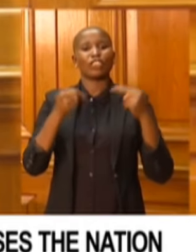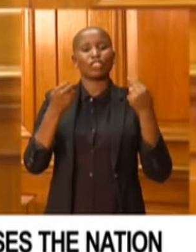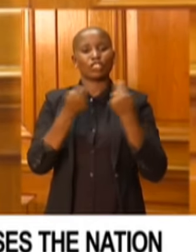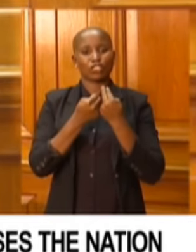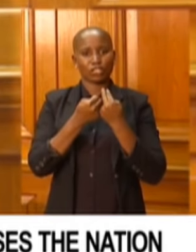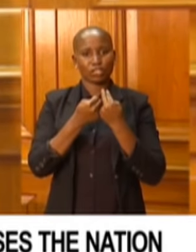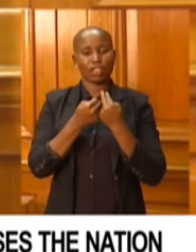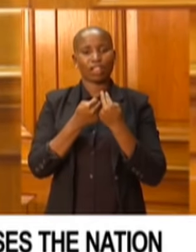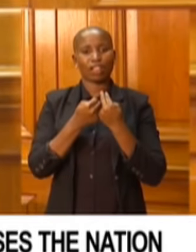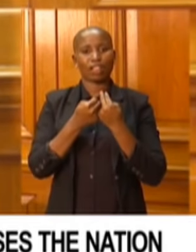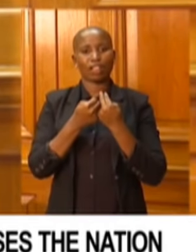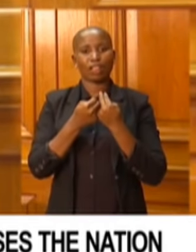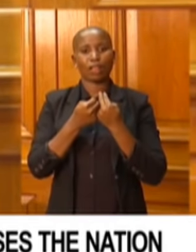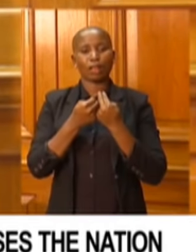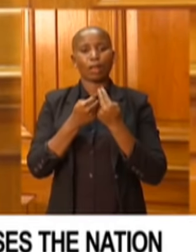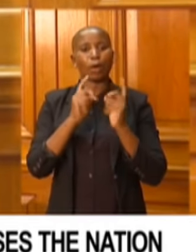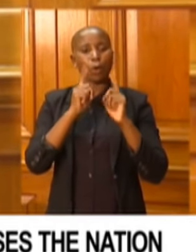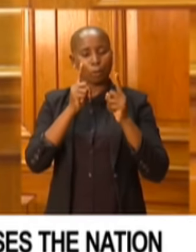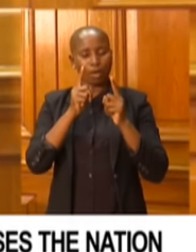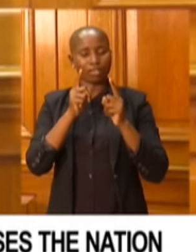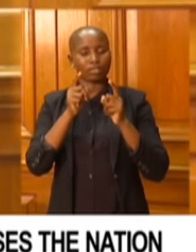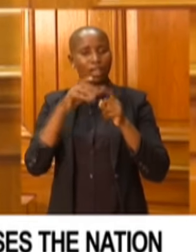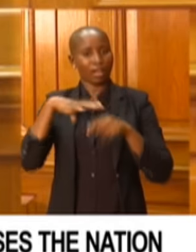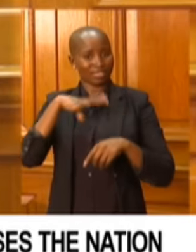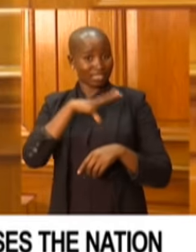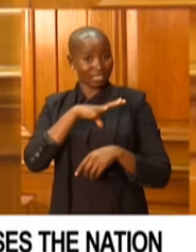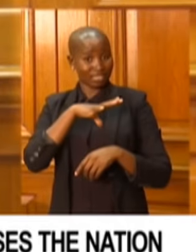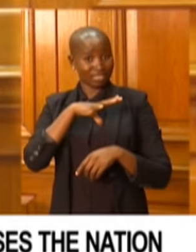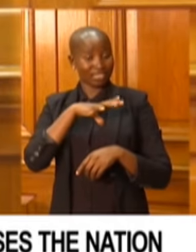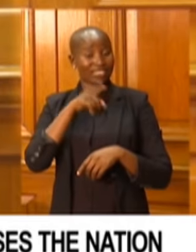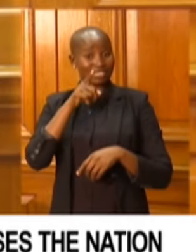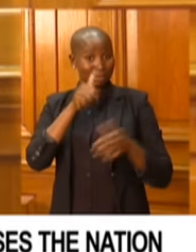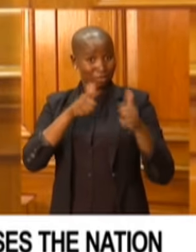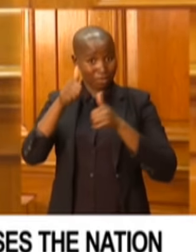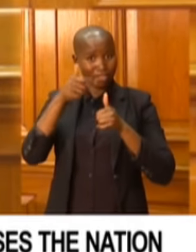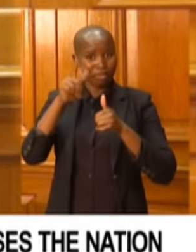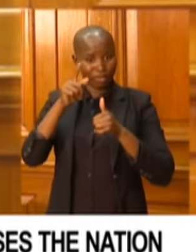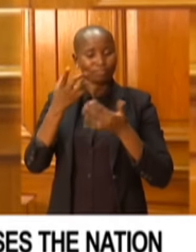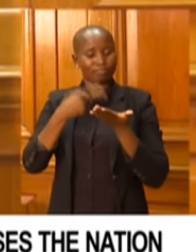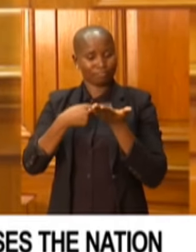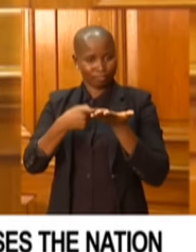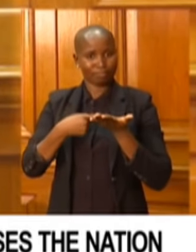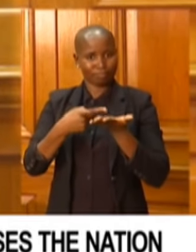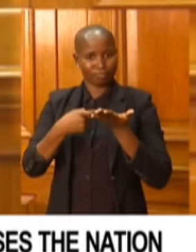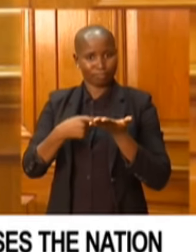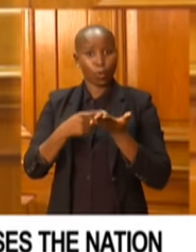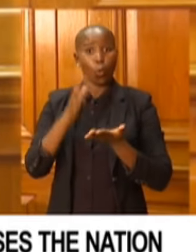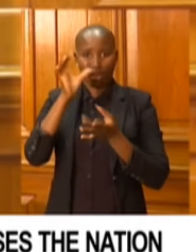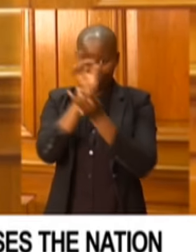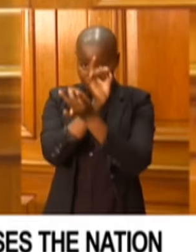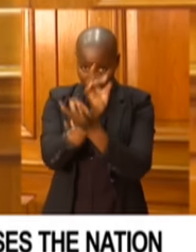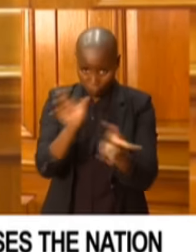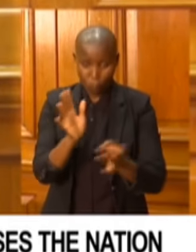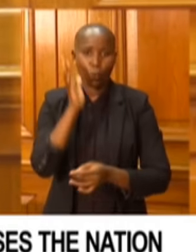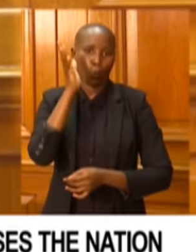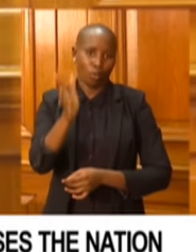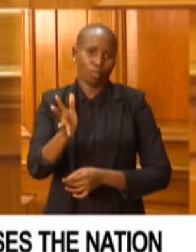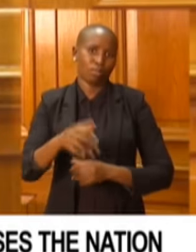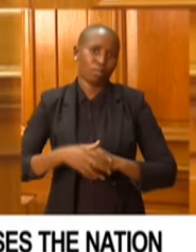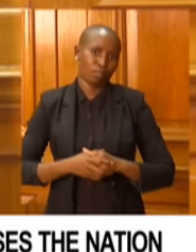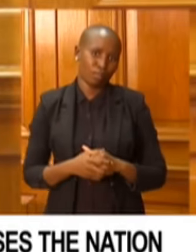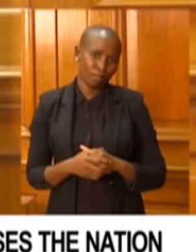is dealing with this matter, and we will provide guidance on this matter in the coming days. As